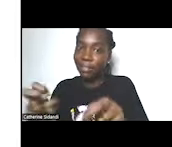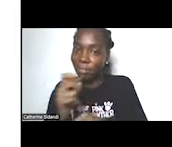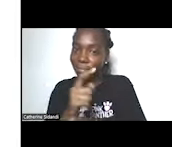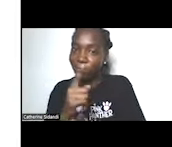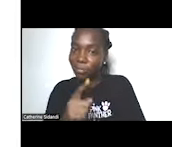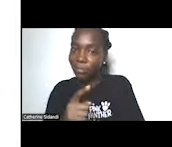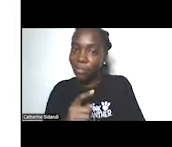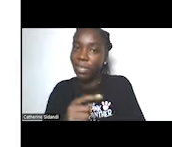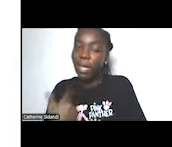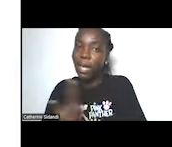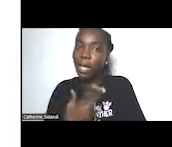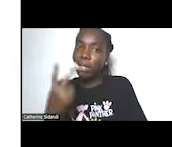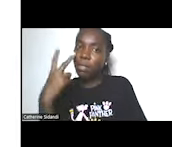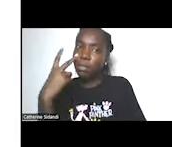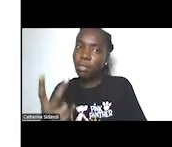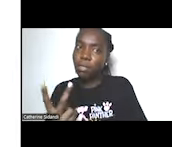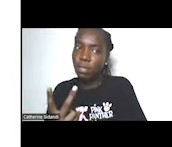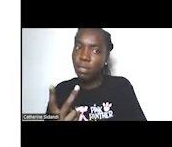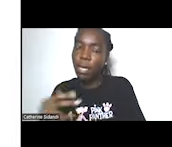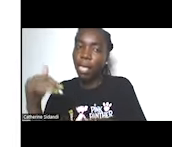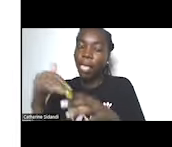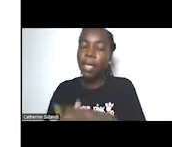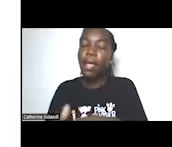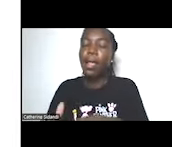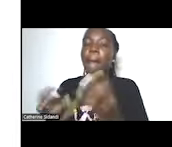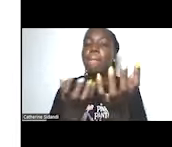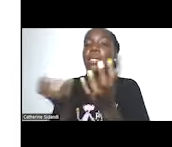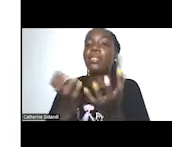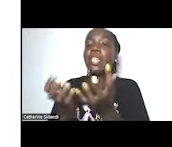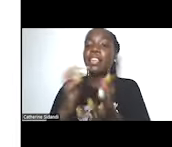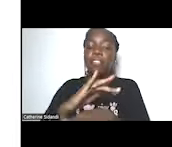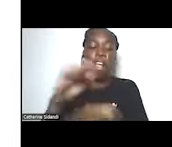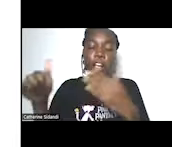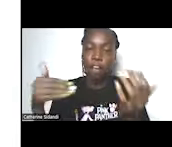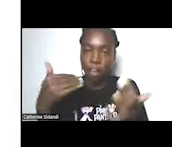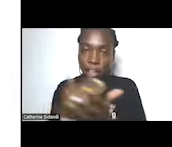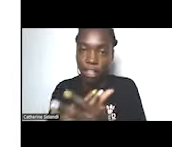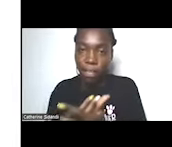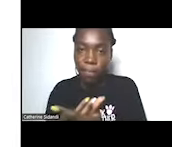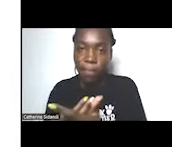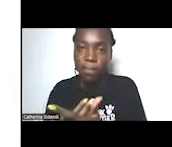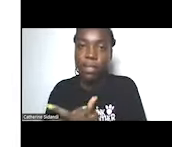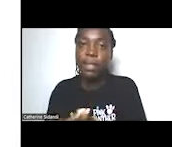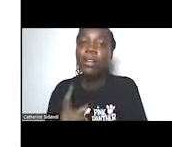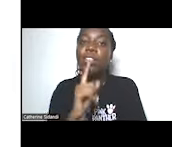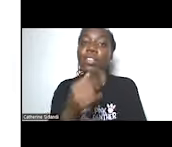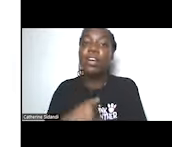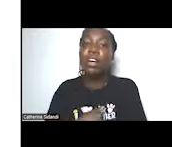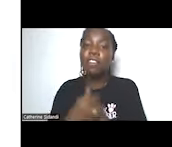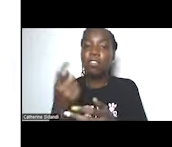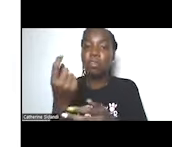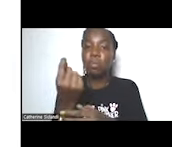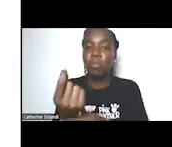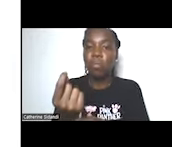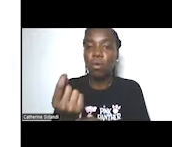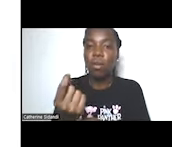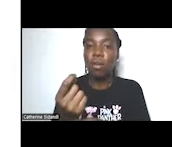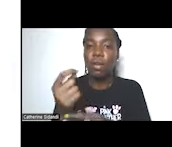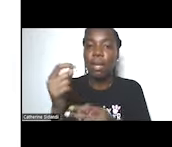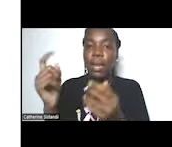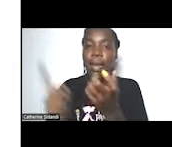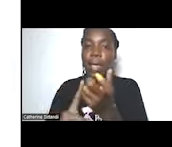it in terms of the whole business. So I was introducing, but just giving us figures of what is there, because these are the